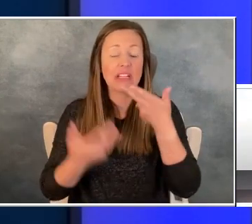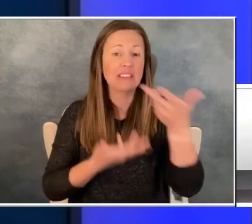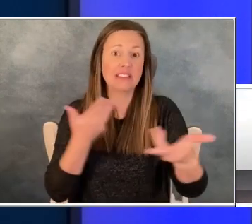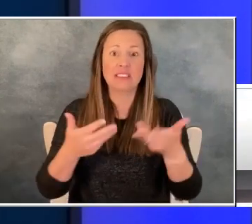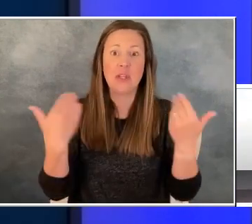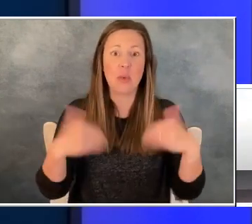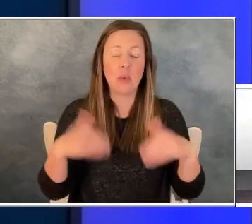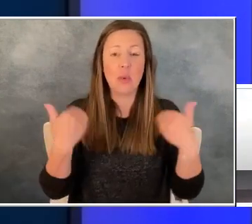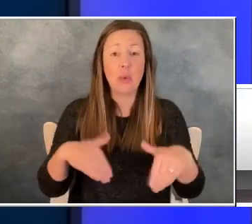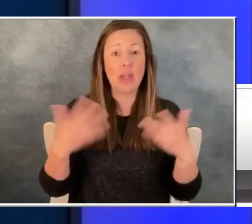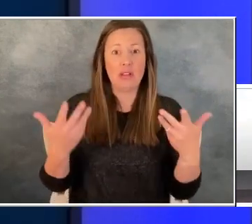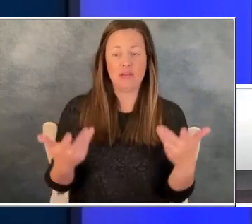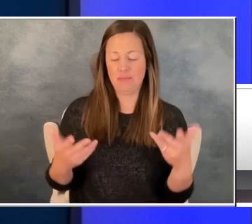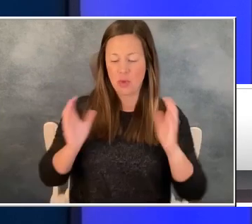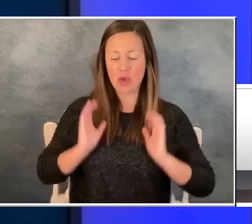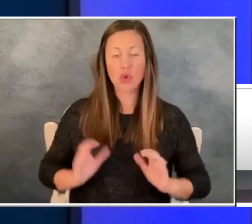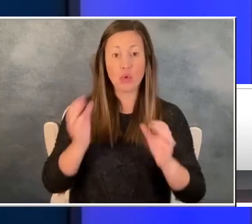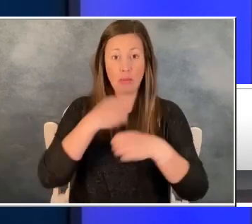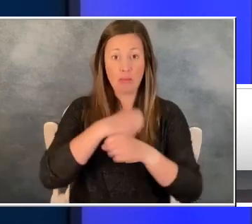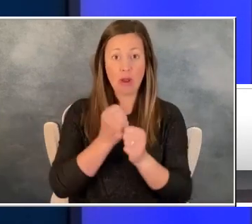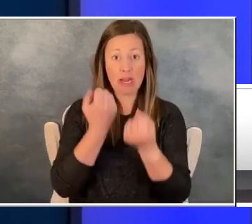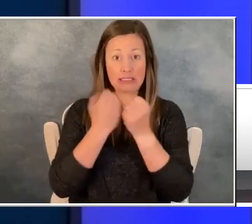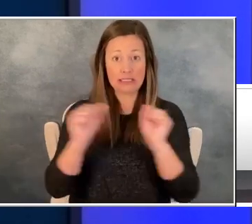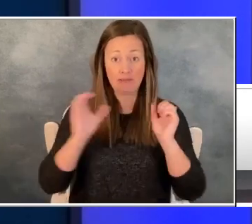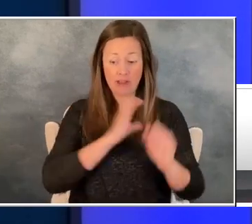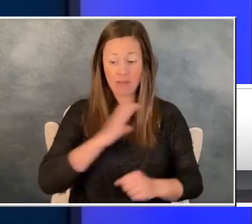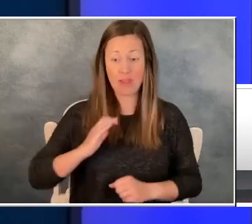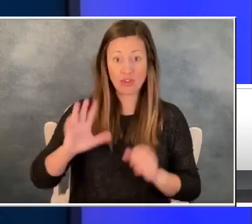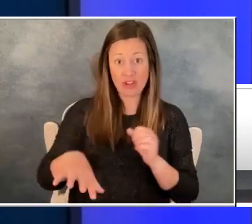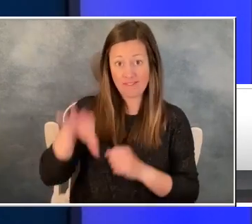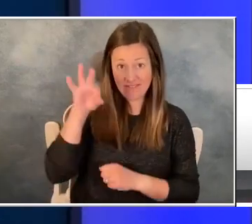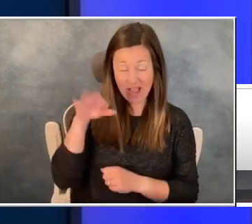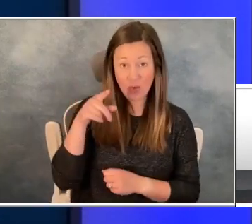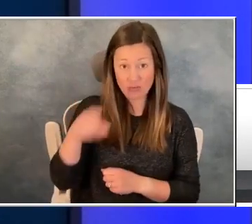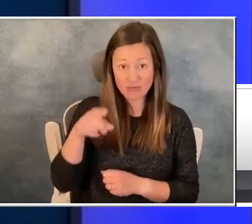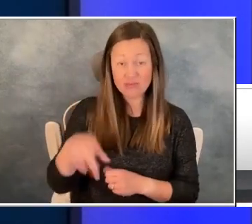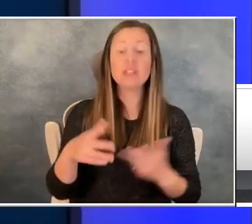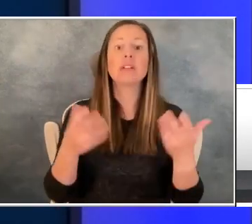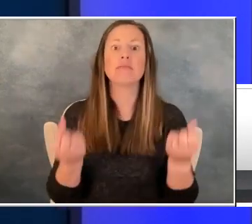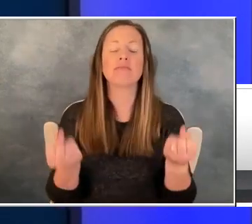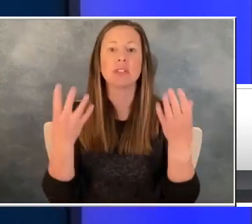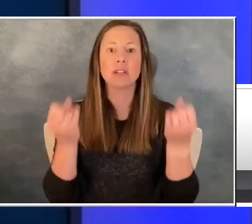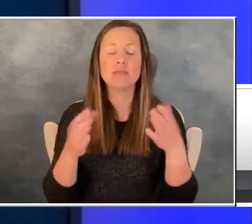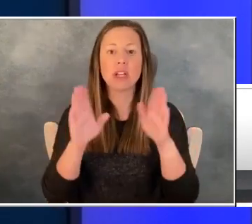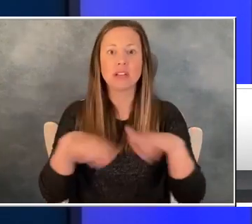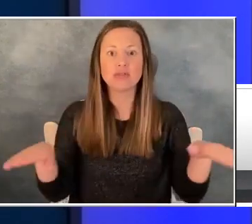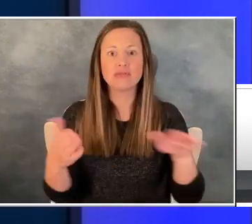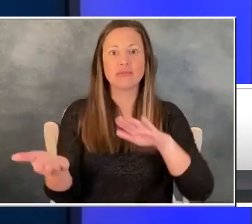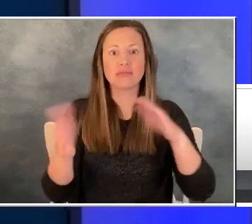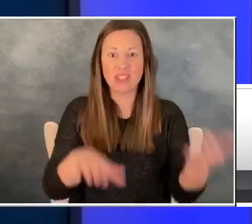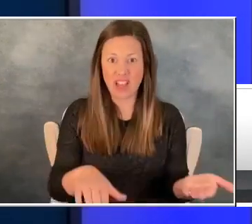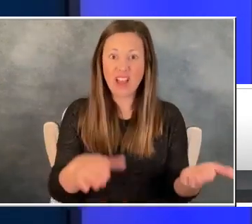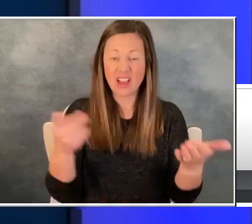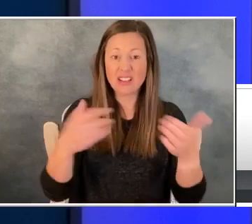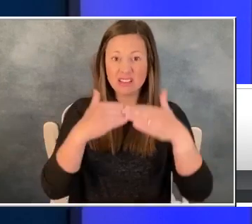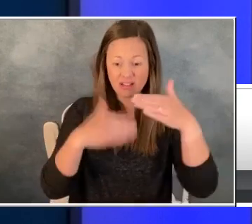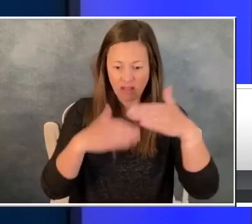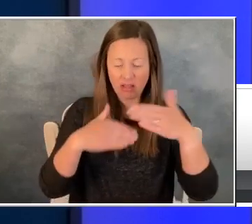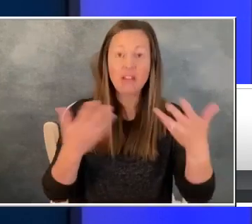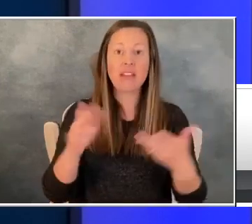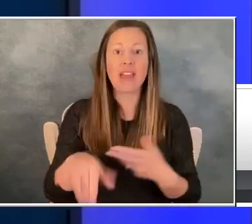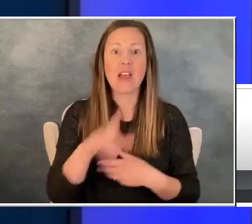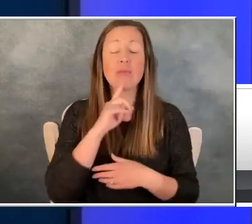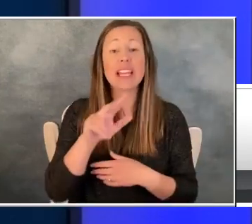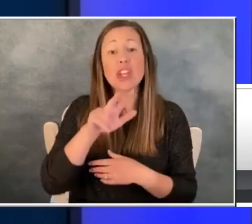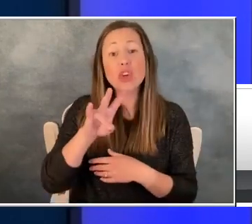in 2021, 59 children under the age of 5 died from unintentional poisonings. That's a 37%